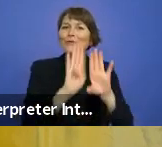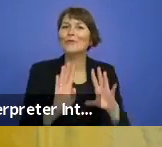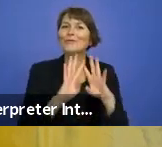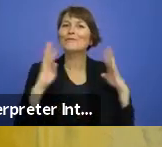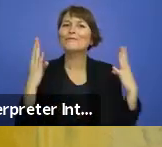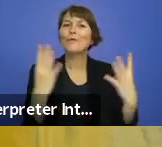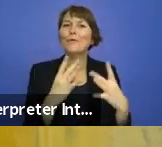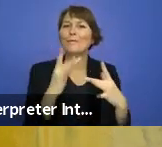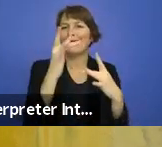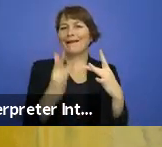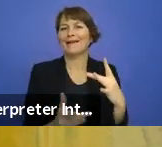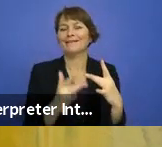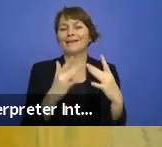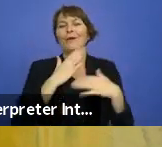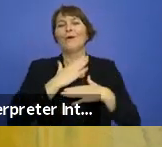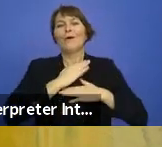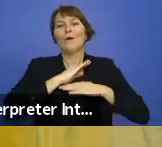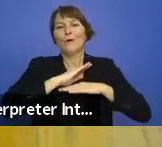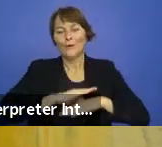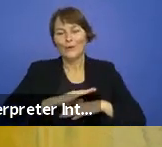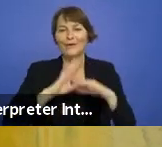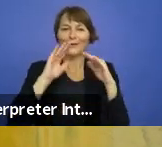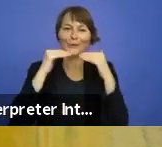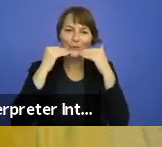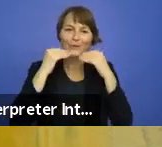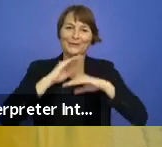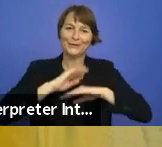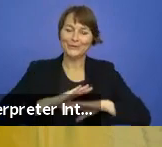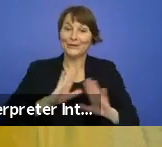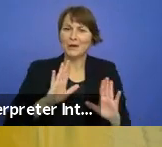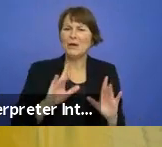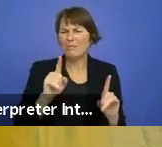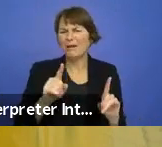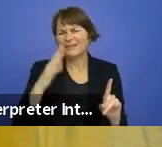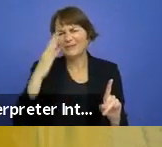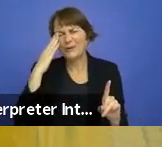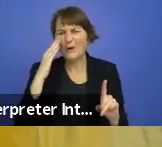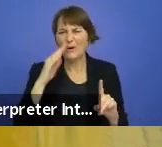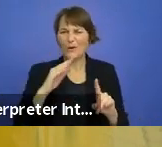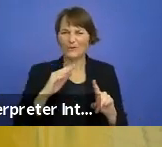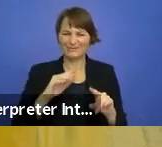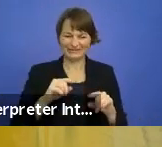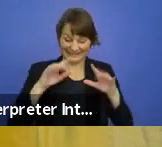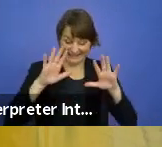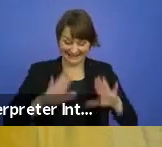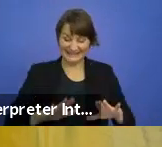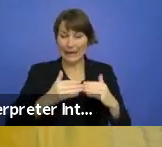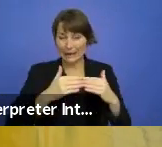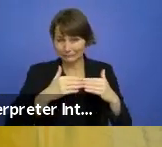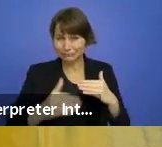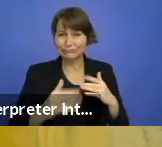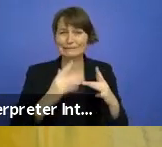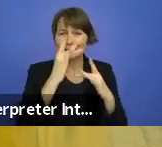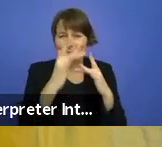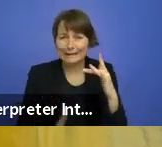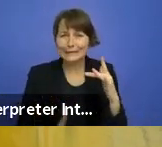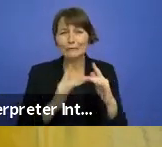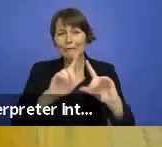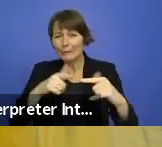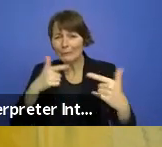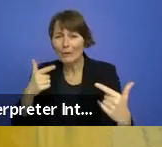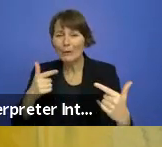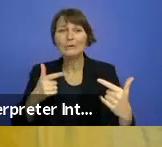darüber bin ich froh. Wir alle wissen aber, dass die digitale Welt kein dauerhafter Ort für das Erlebnis Theater sein kann.